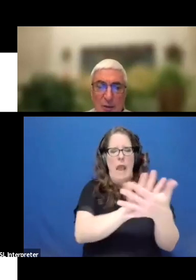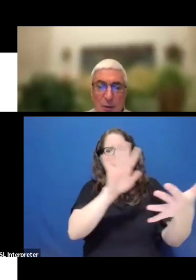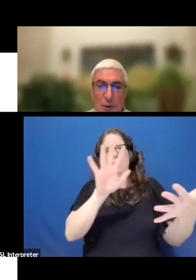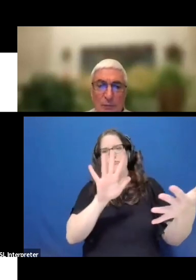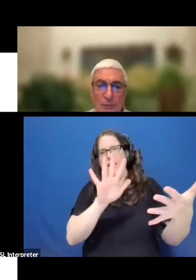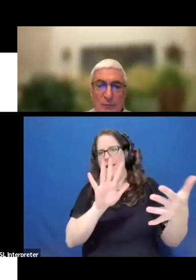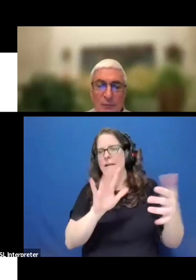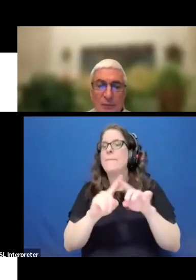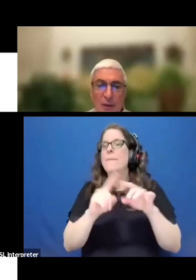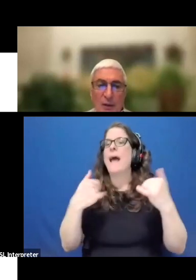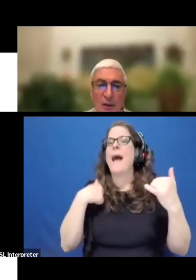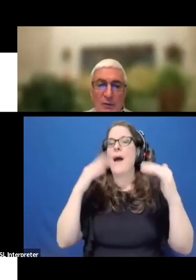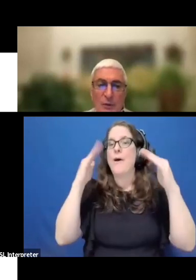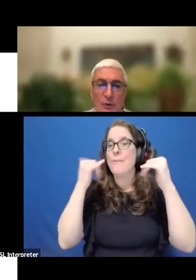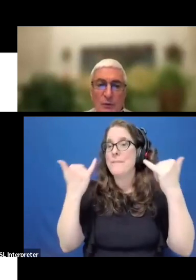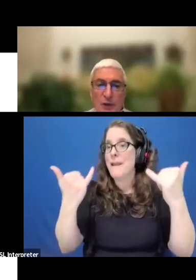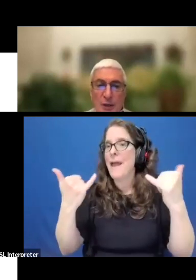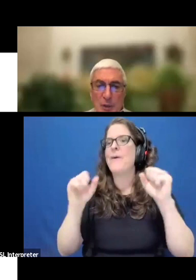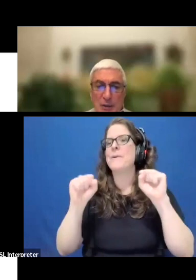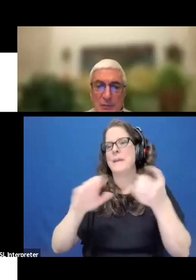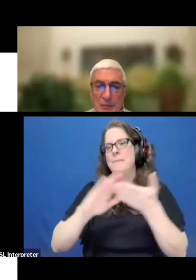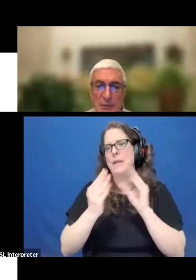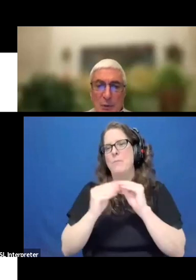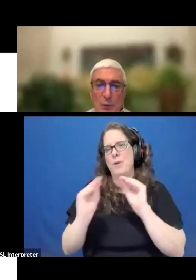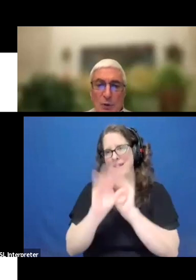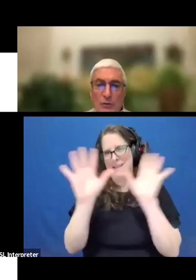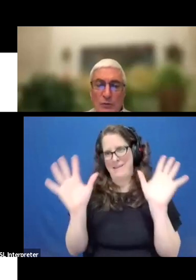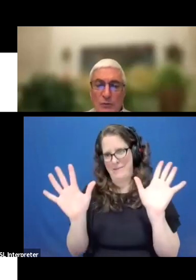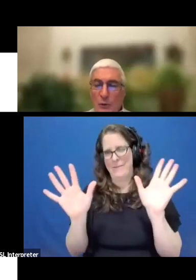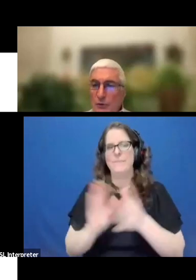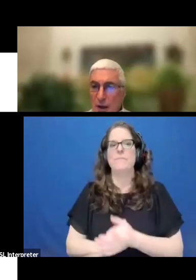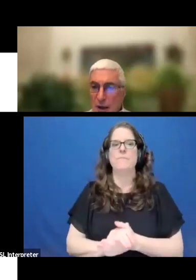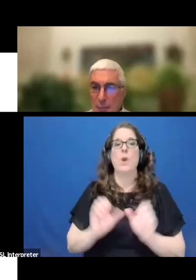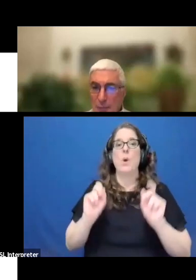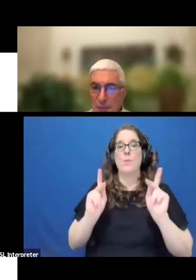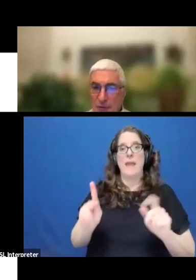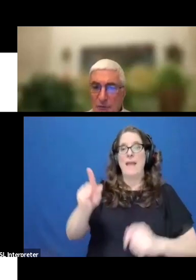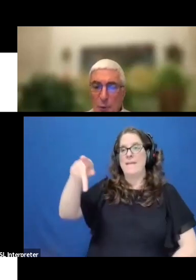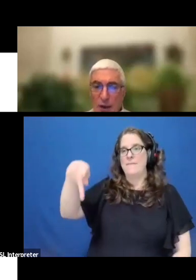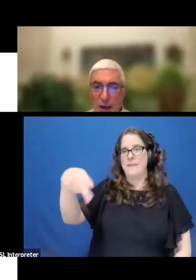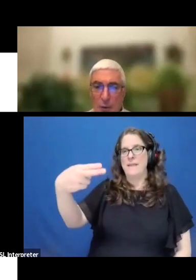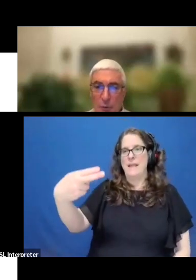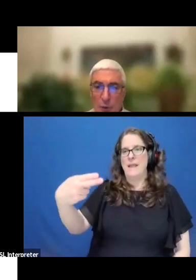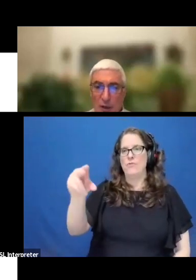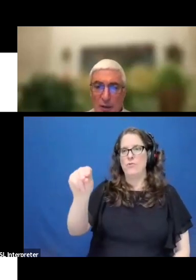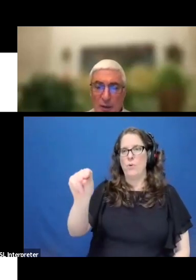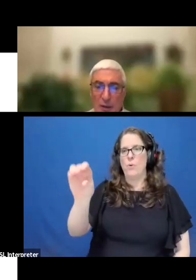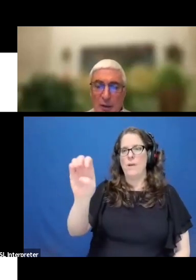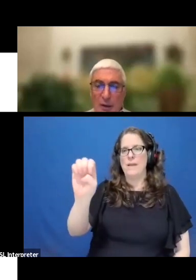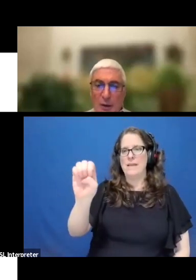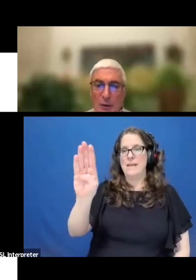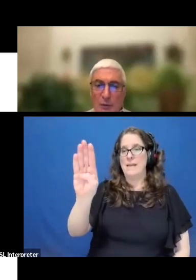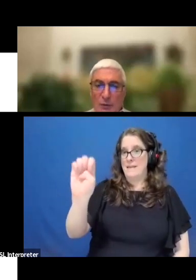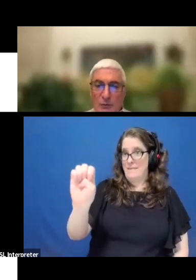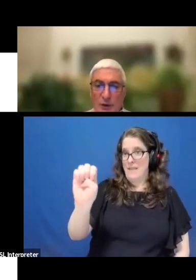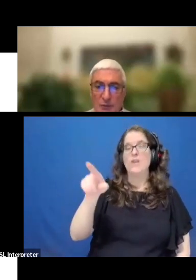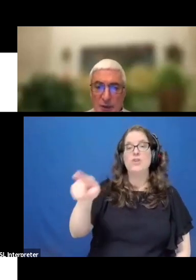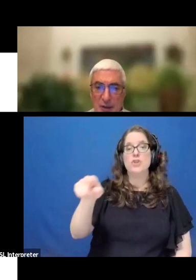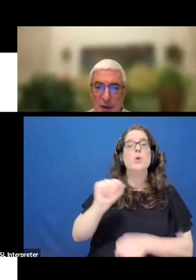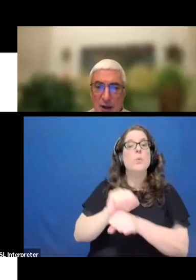make it clearer. So here's Phoebe, who works full-time, 40 hours a week,